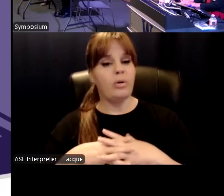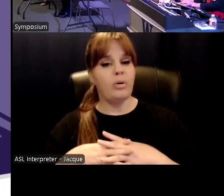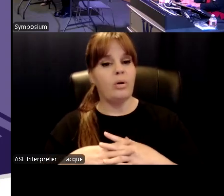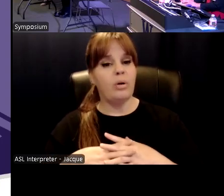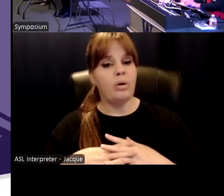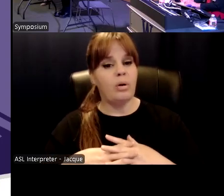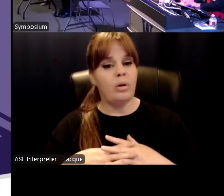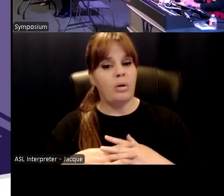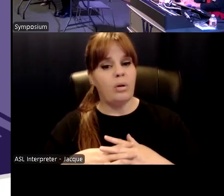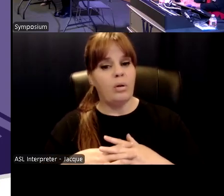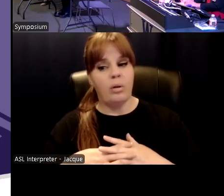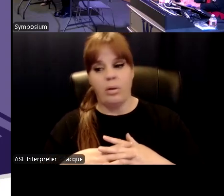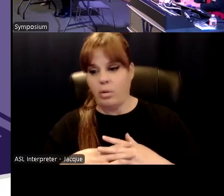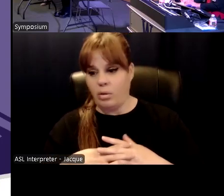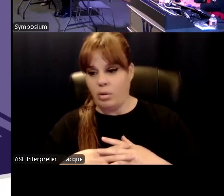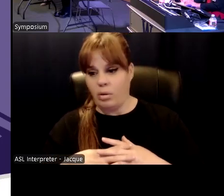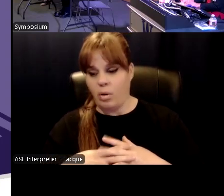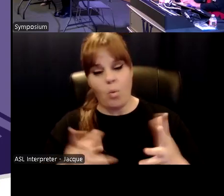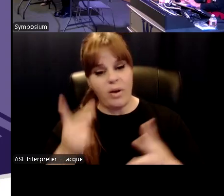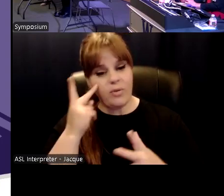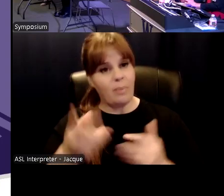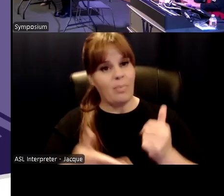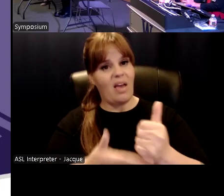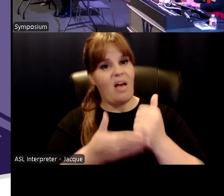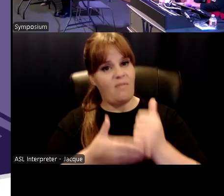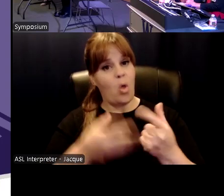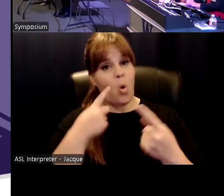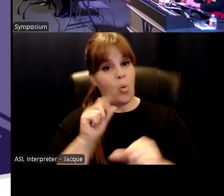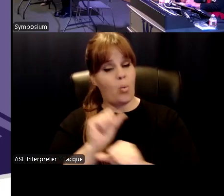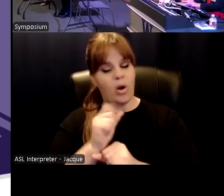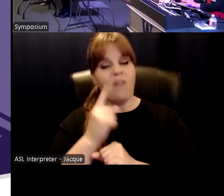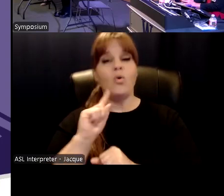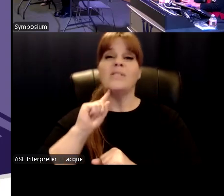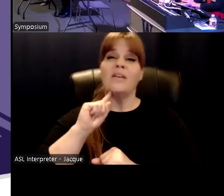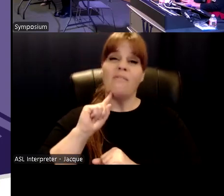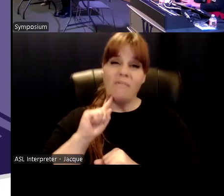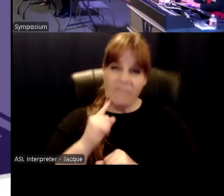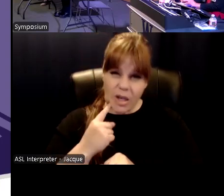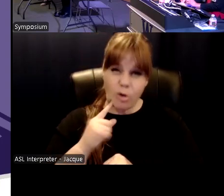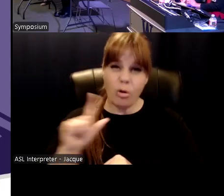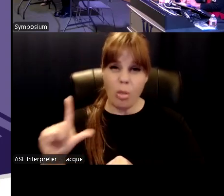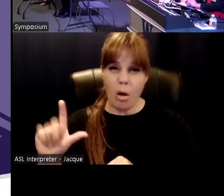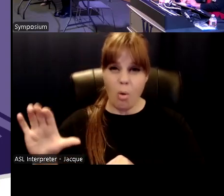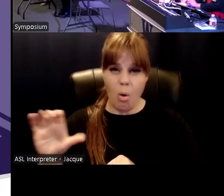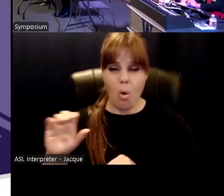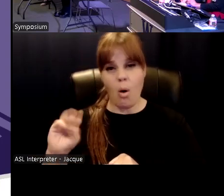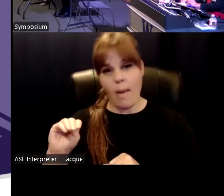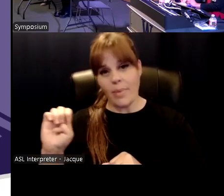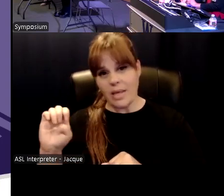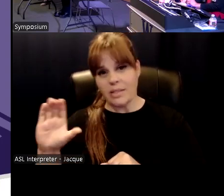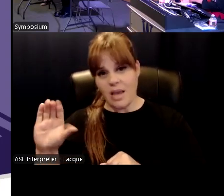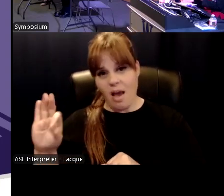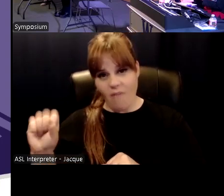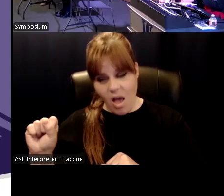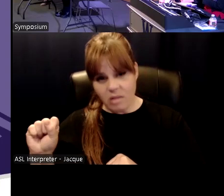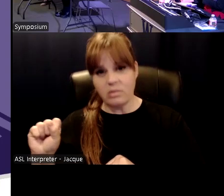seen work or be helpful for patients who have very severe long COVID or ME/CFS,